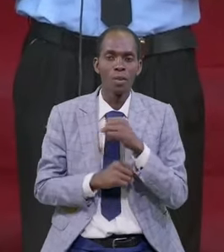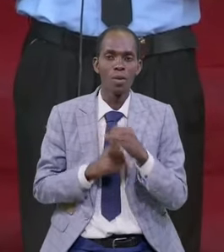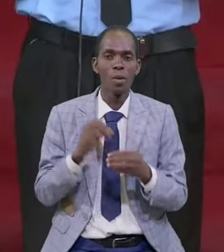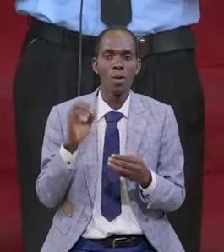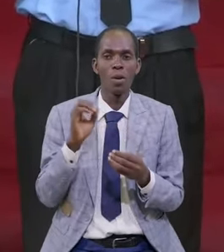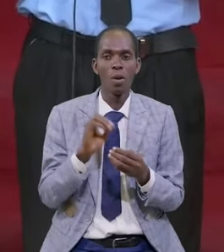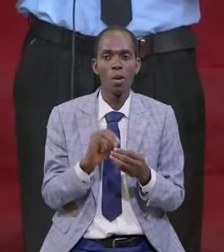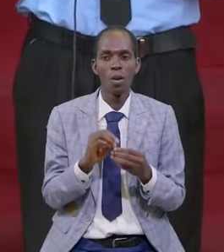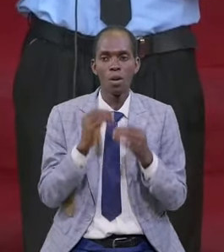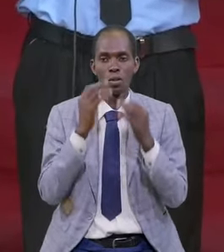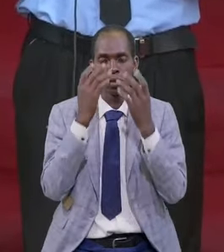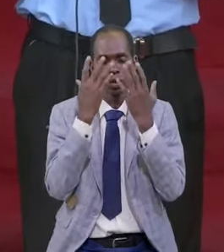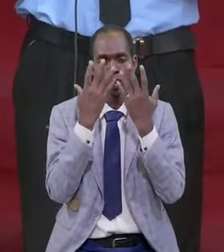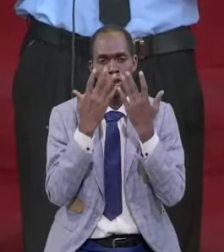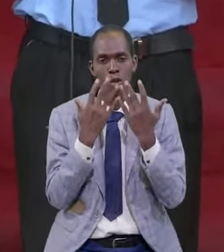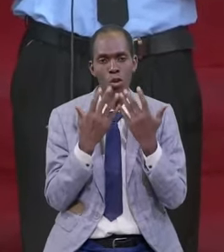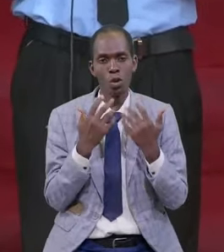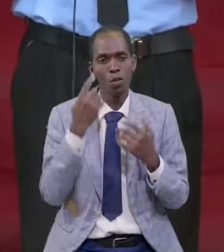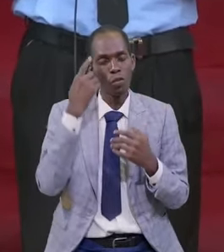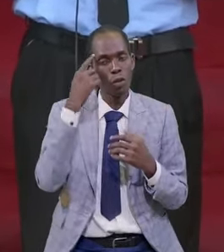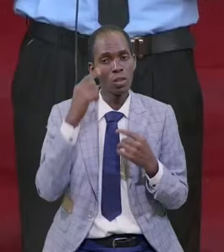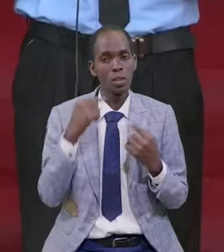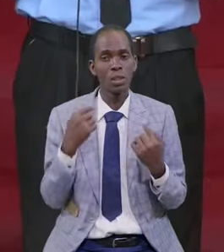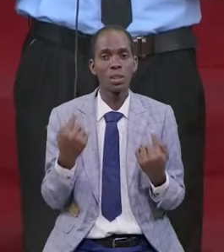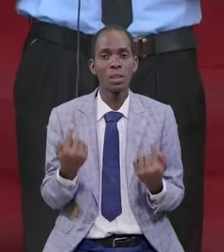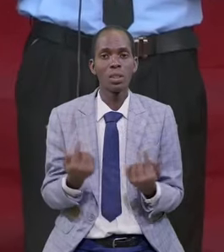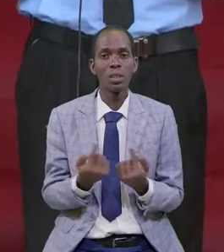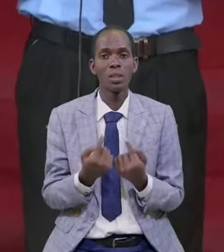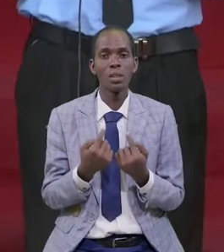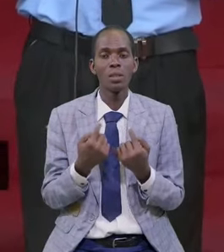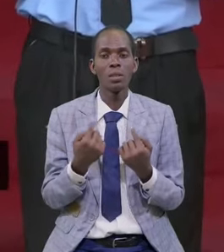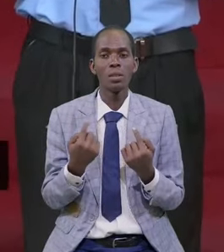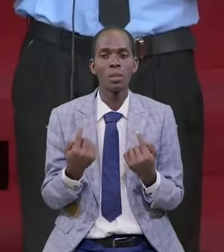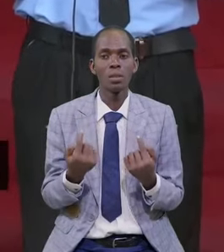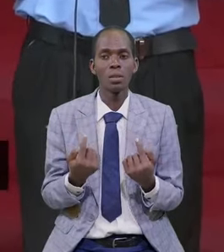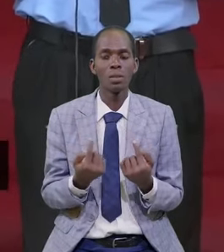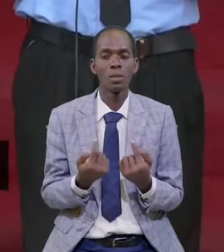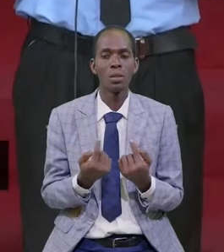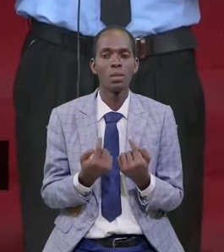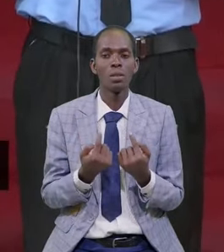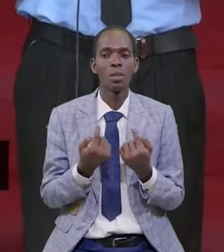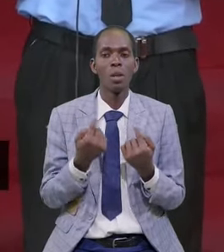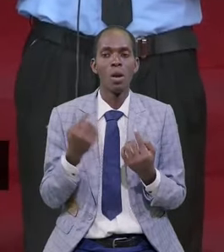is sorrow for s